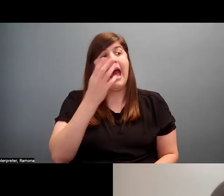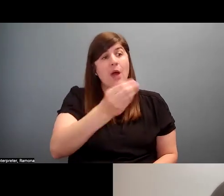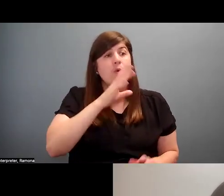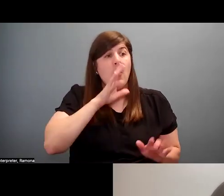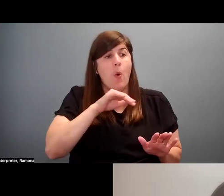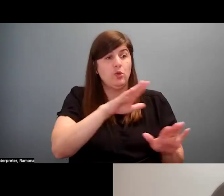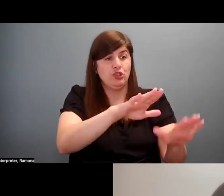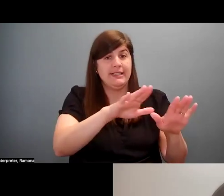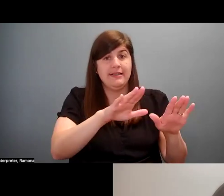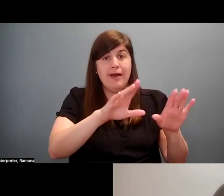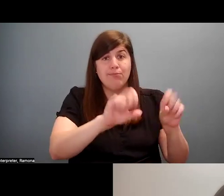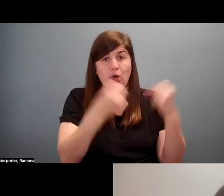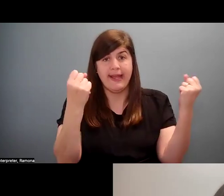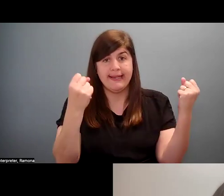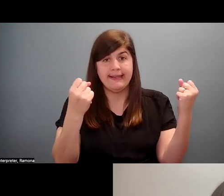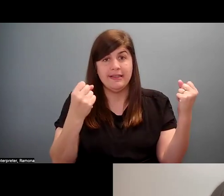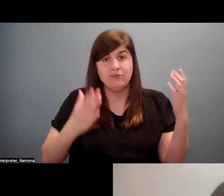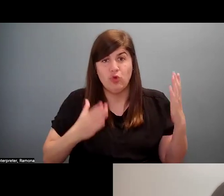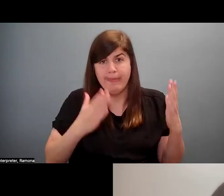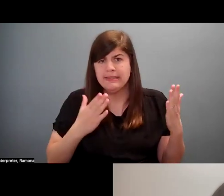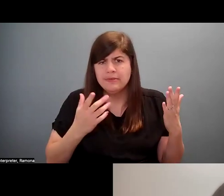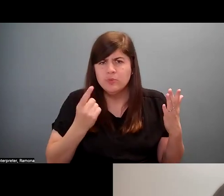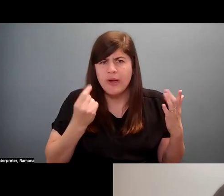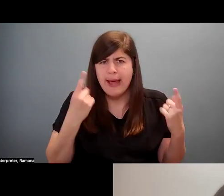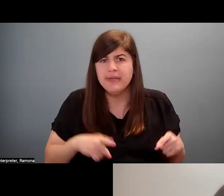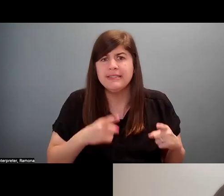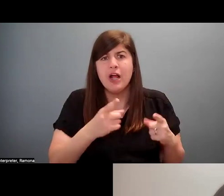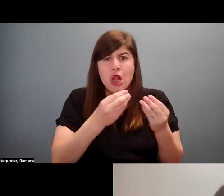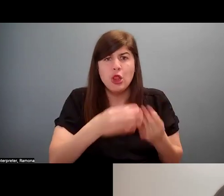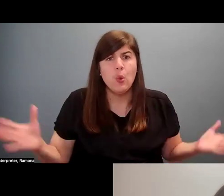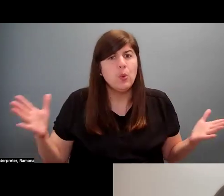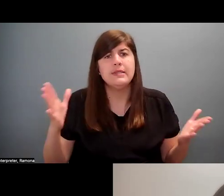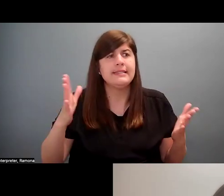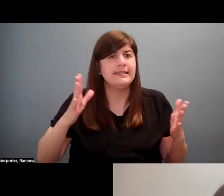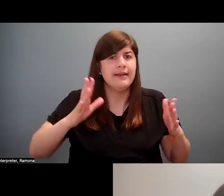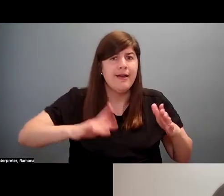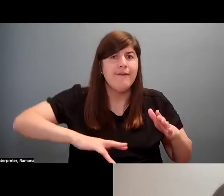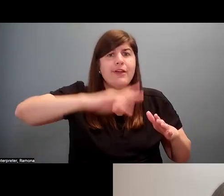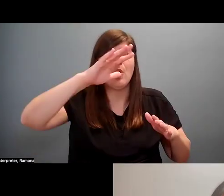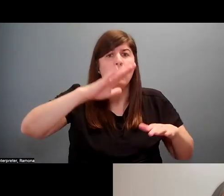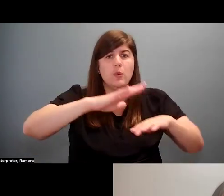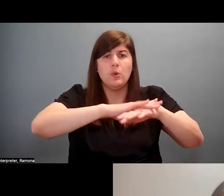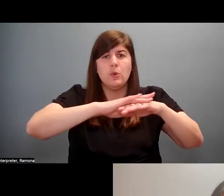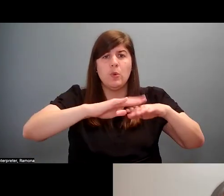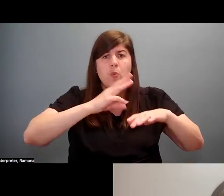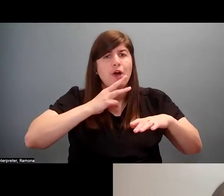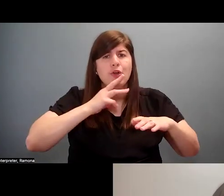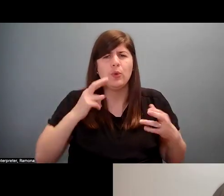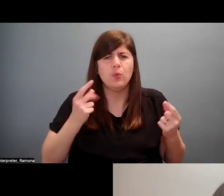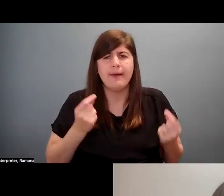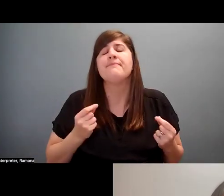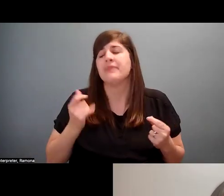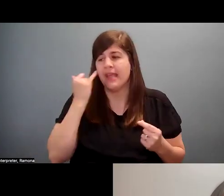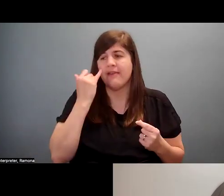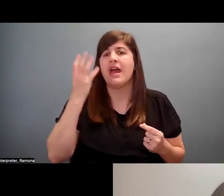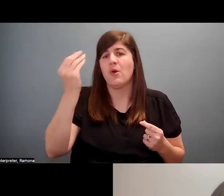break, what happens? Do you just lose them? Do they float to the surface? Is there anything that happens? Yes, if they're out in the ocean,